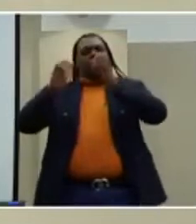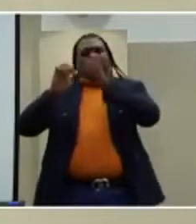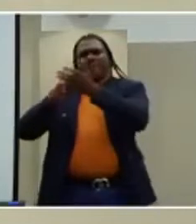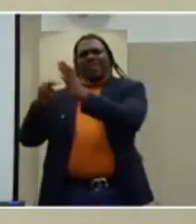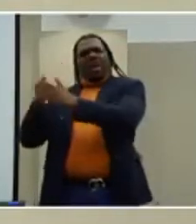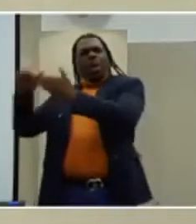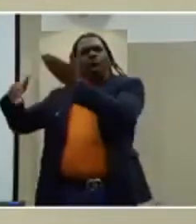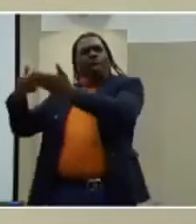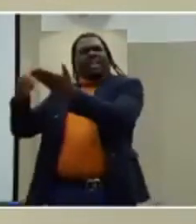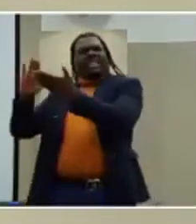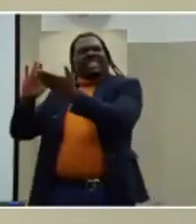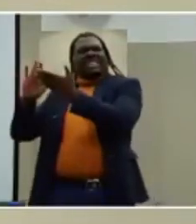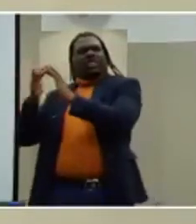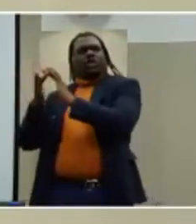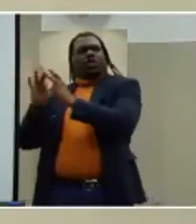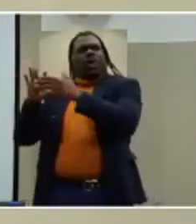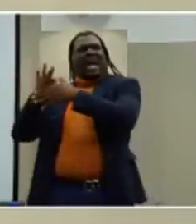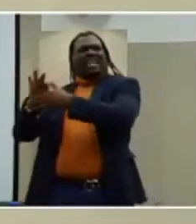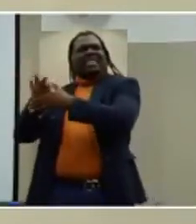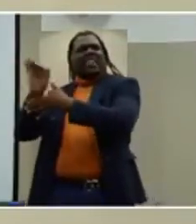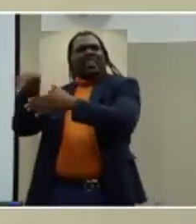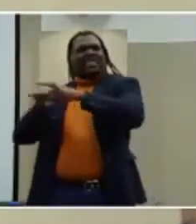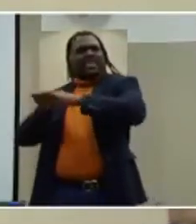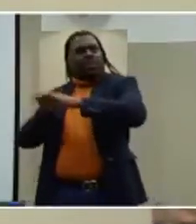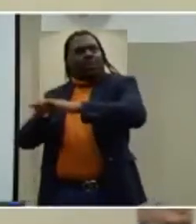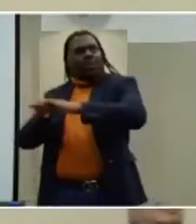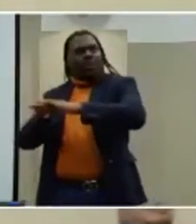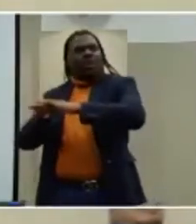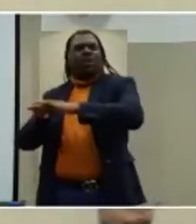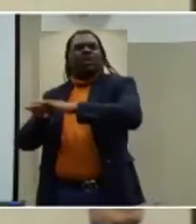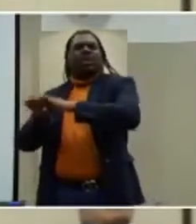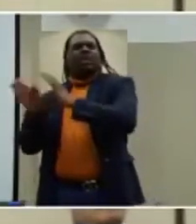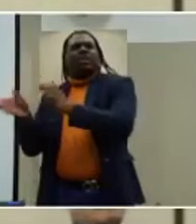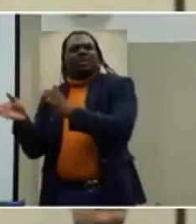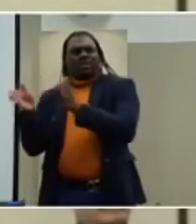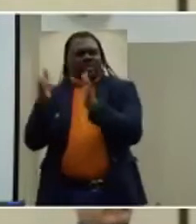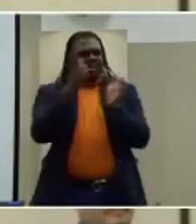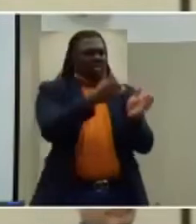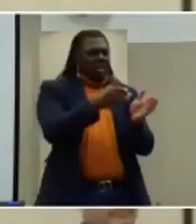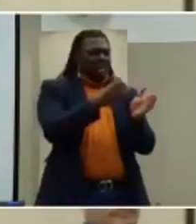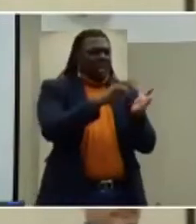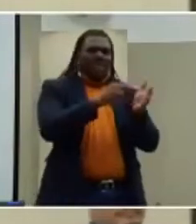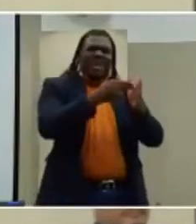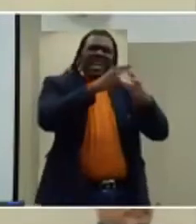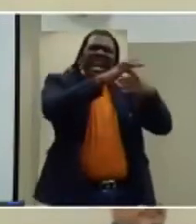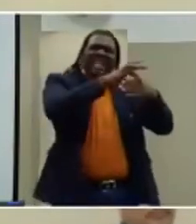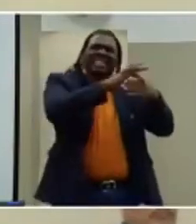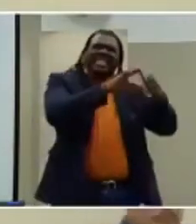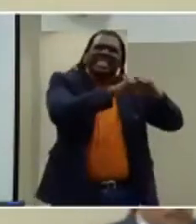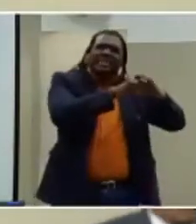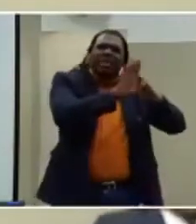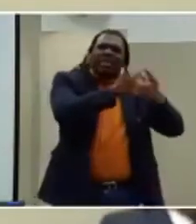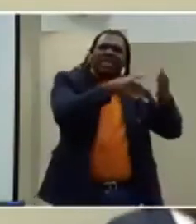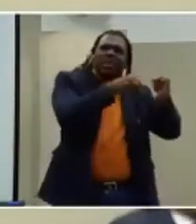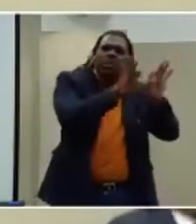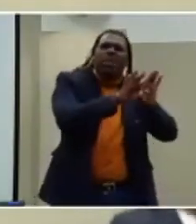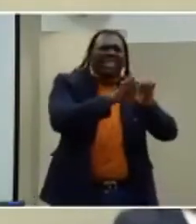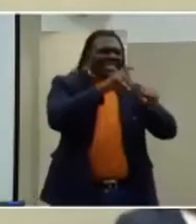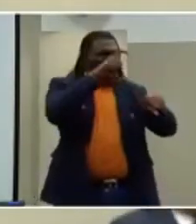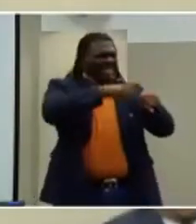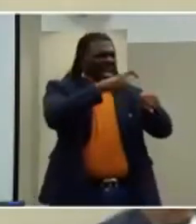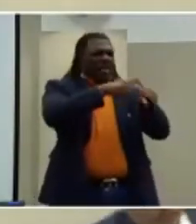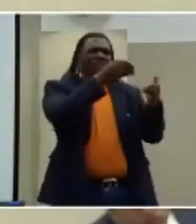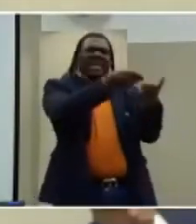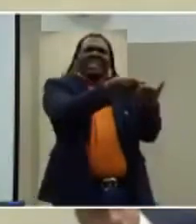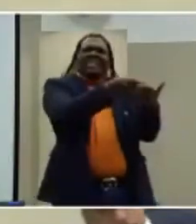all digital content is accessible, or two, making such content accessible will cost a great deal of time and